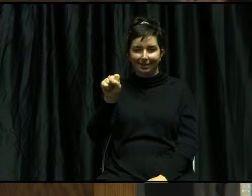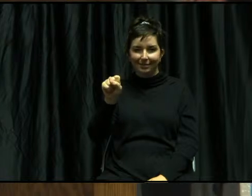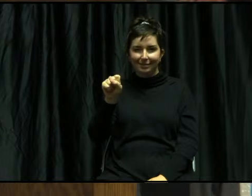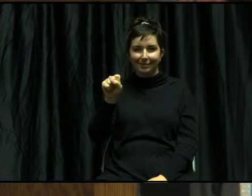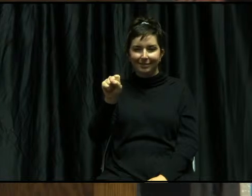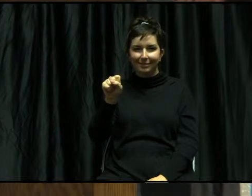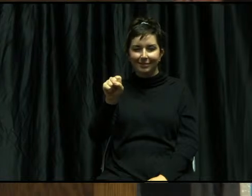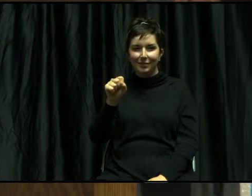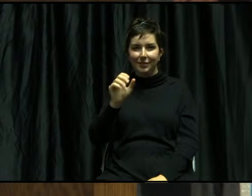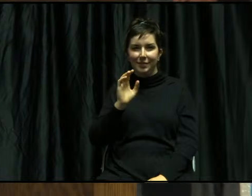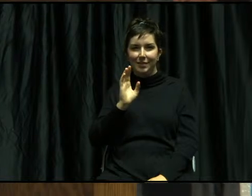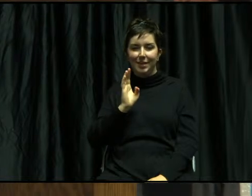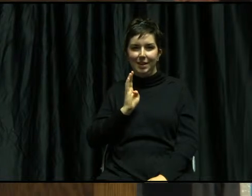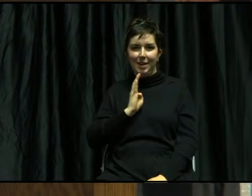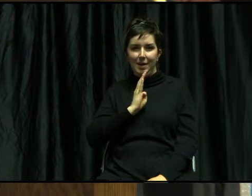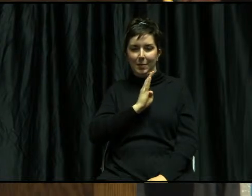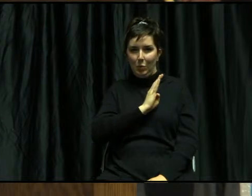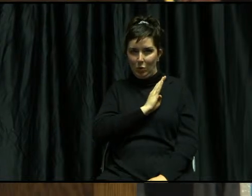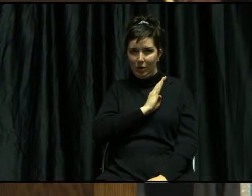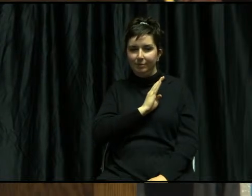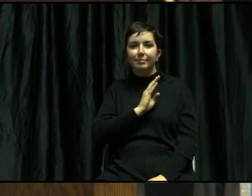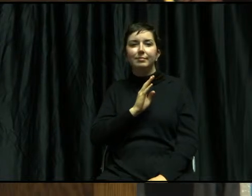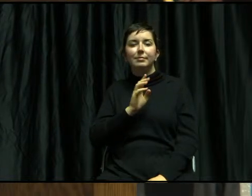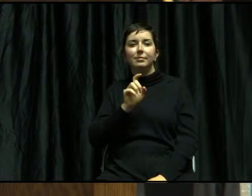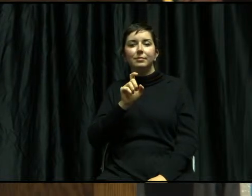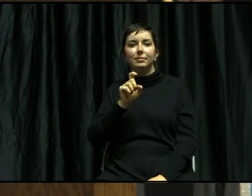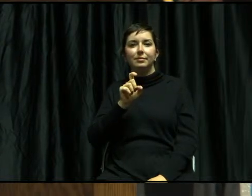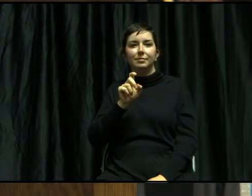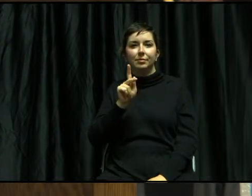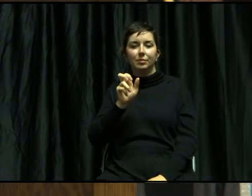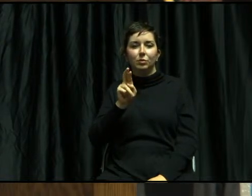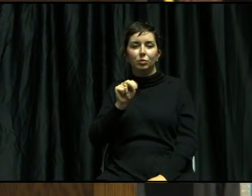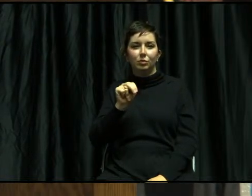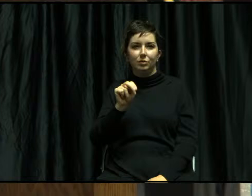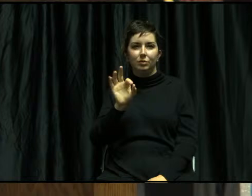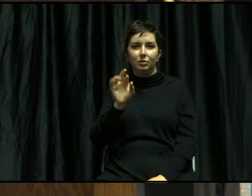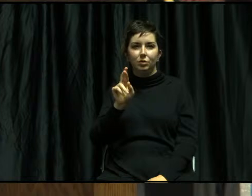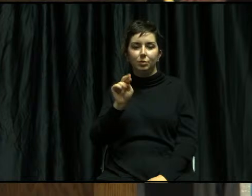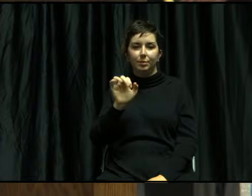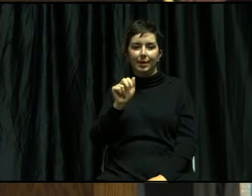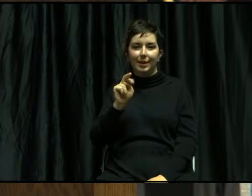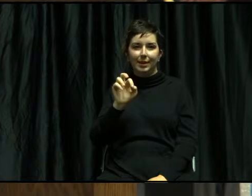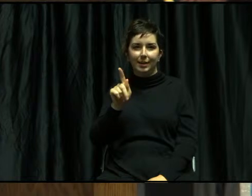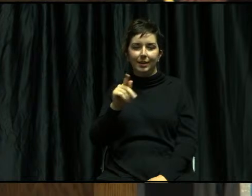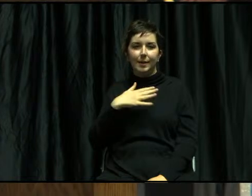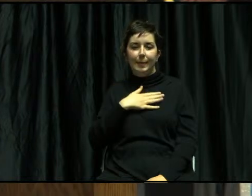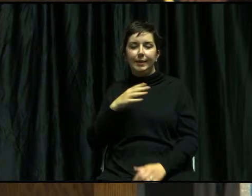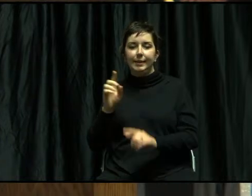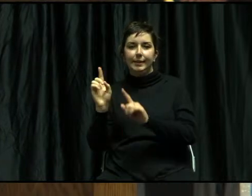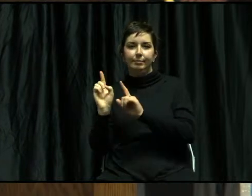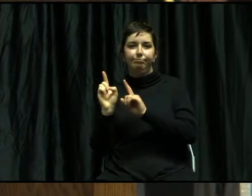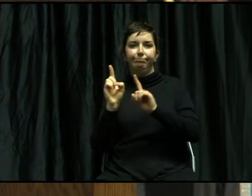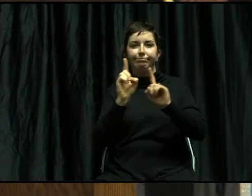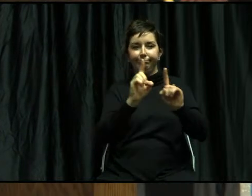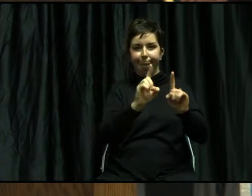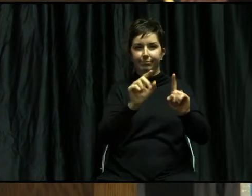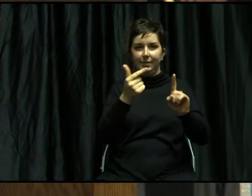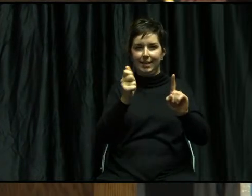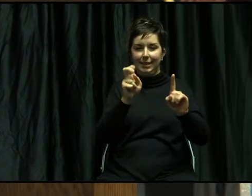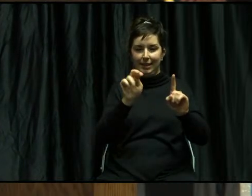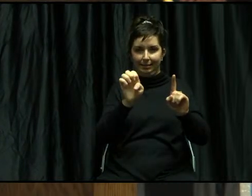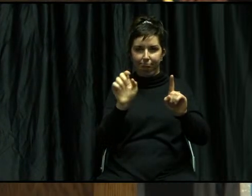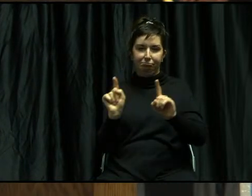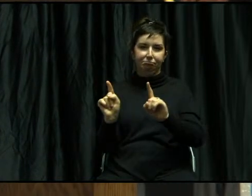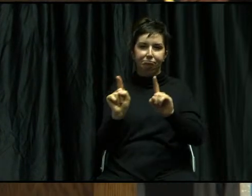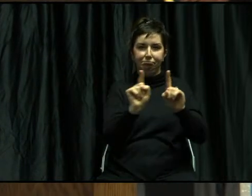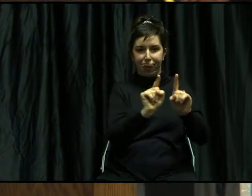and the Student Body Association President, and Karen Fairbanks, member of the Board of Trustees, please escort him to the podium and assist in the